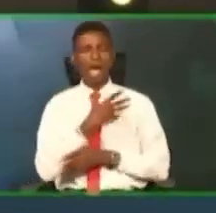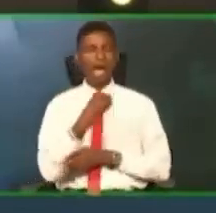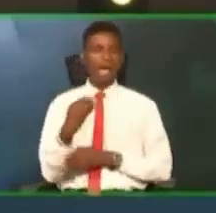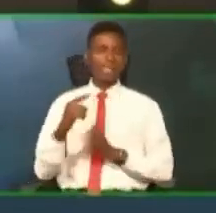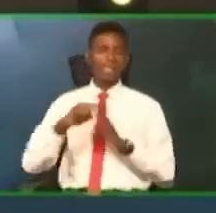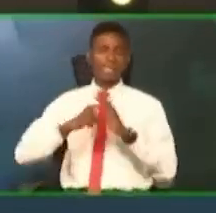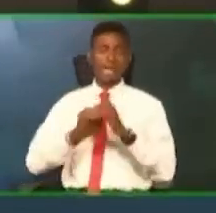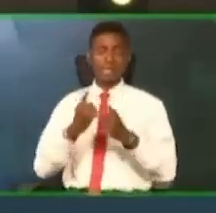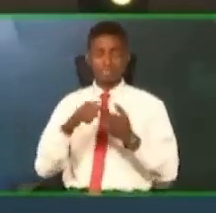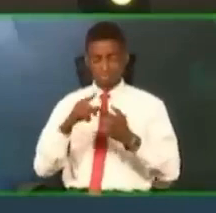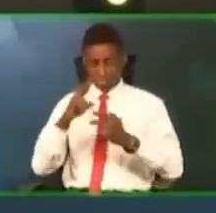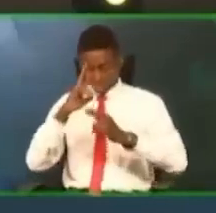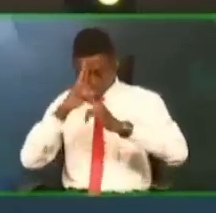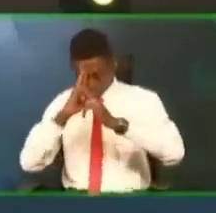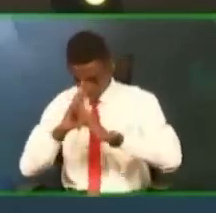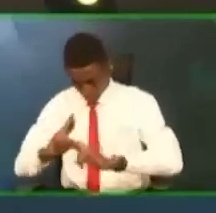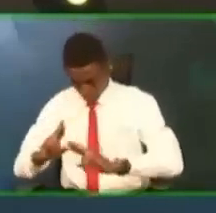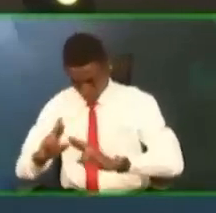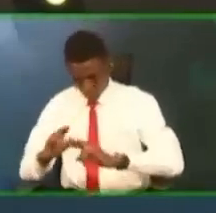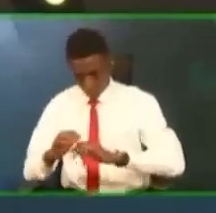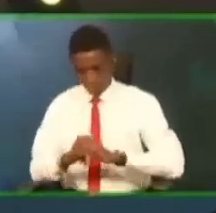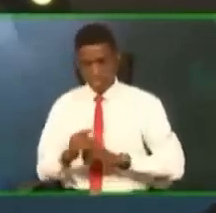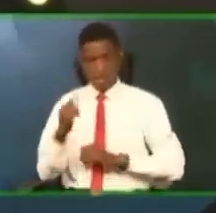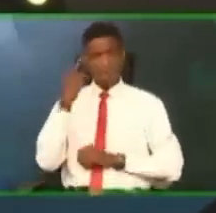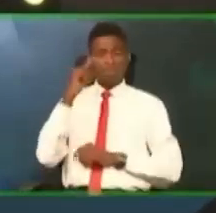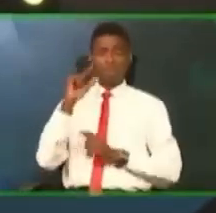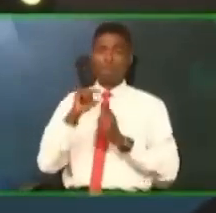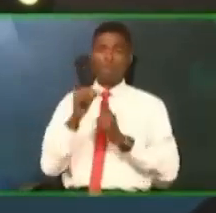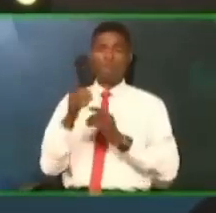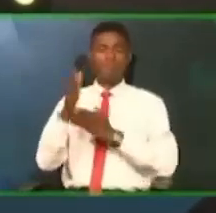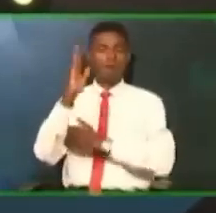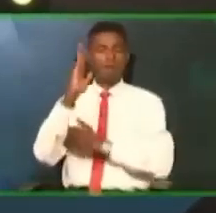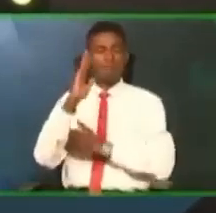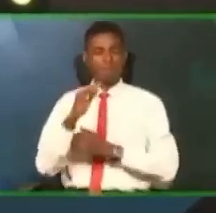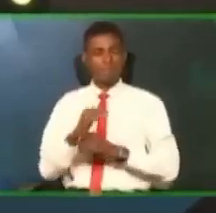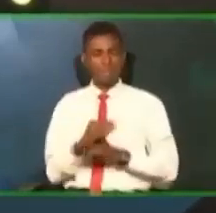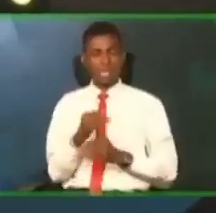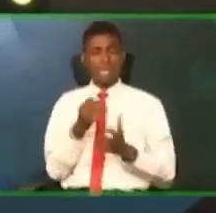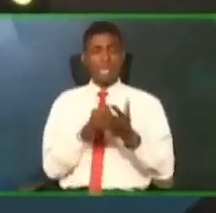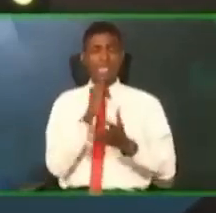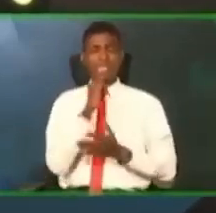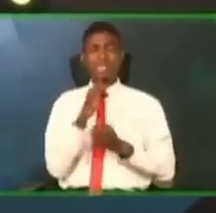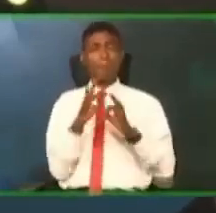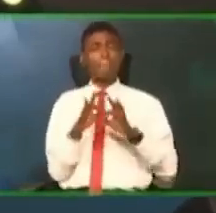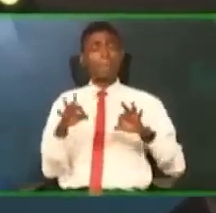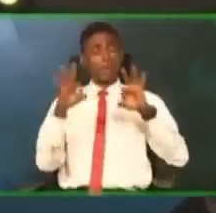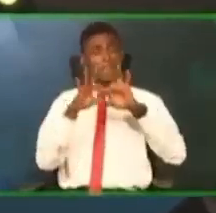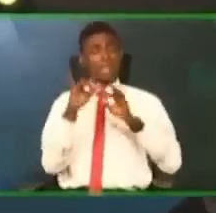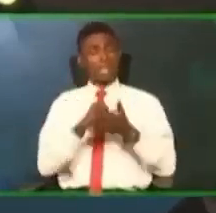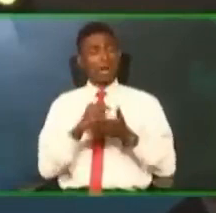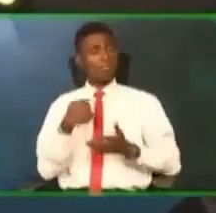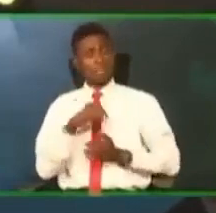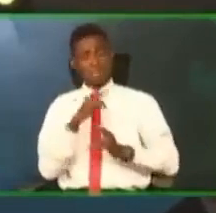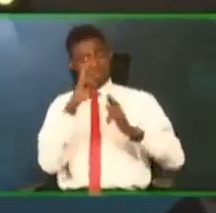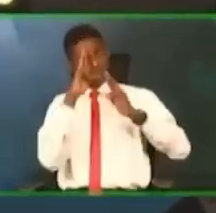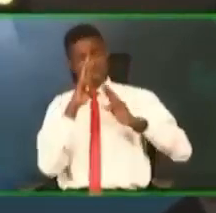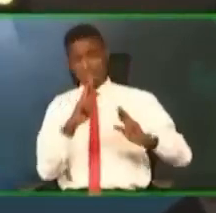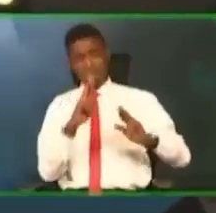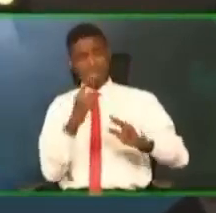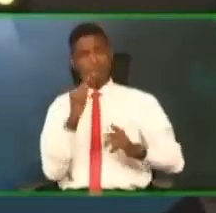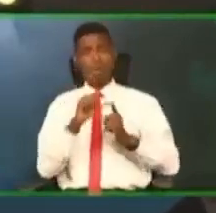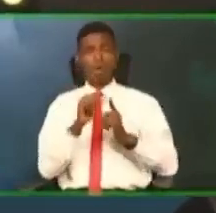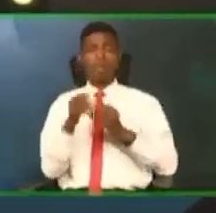respect for the word of God. It is important that we respect the word of God,